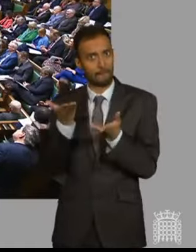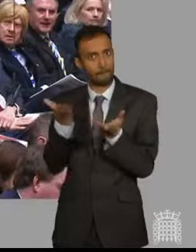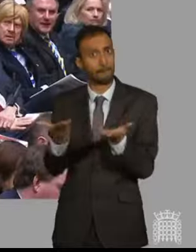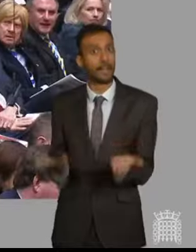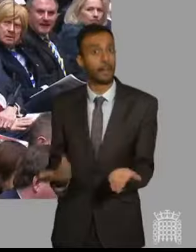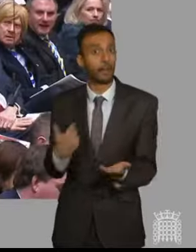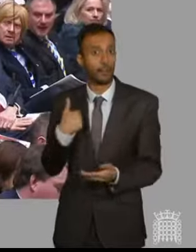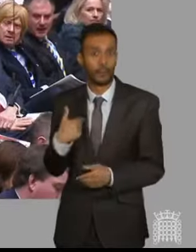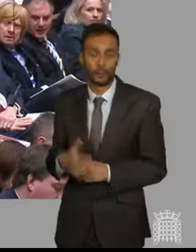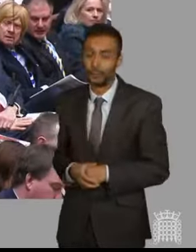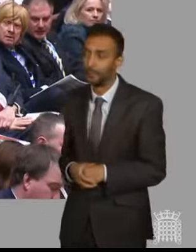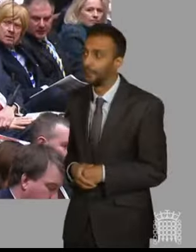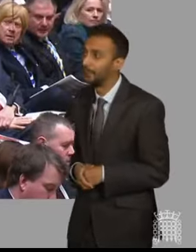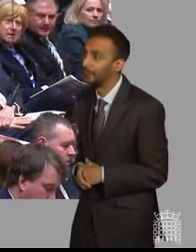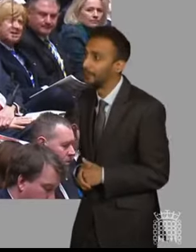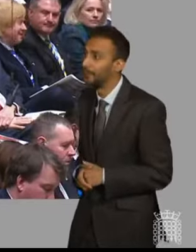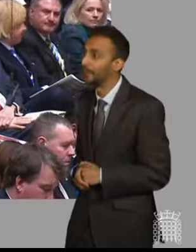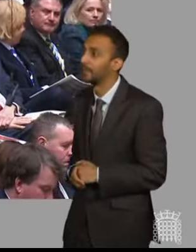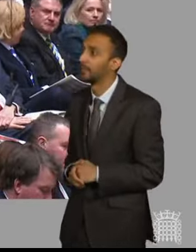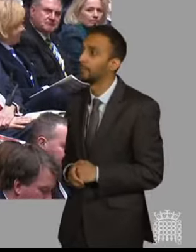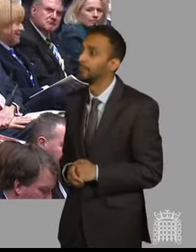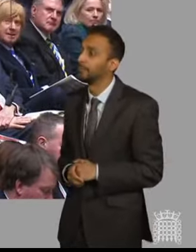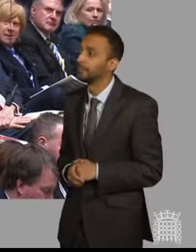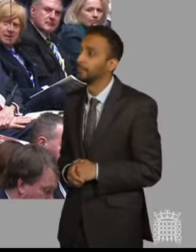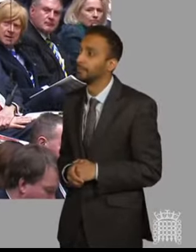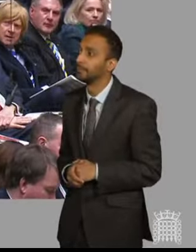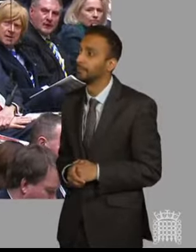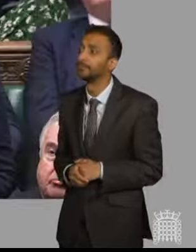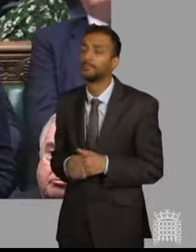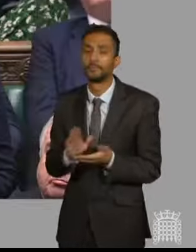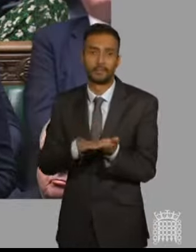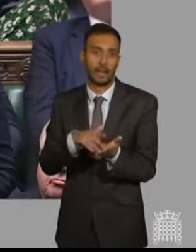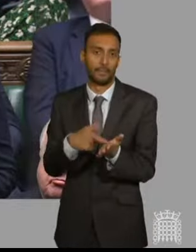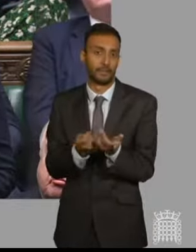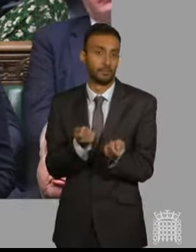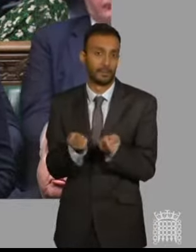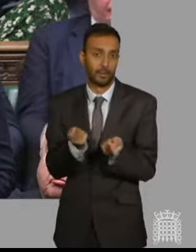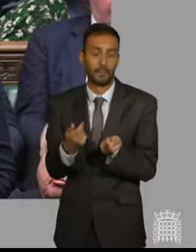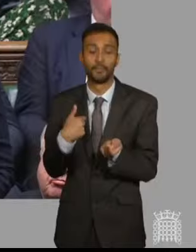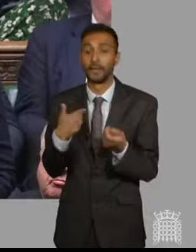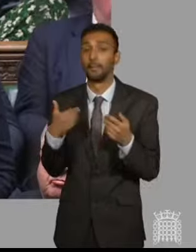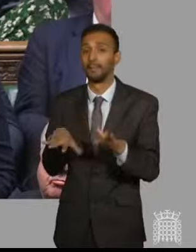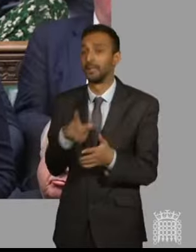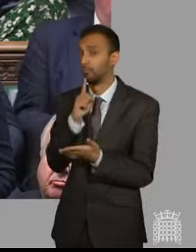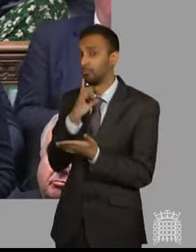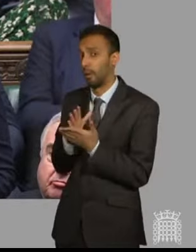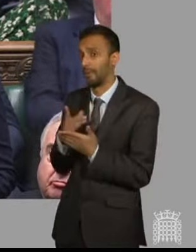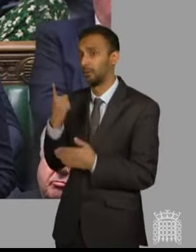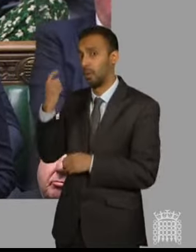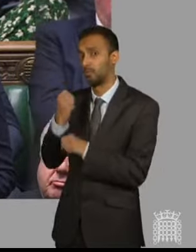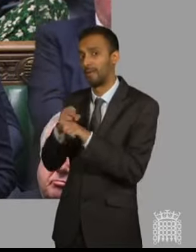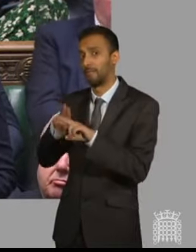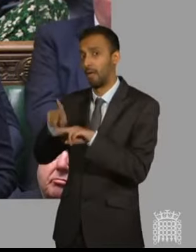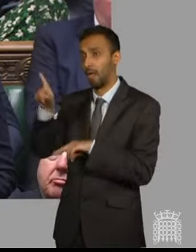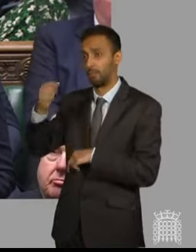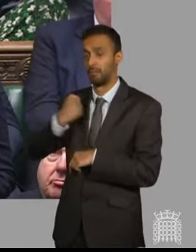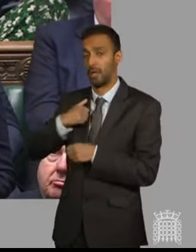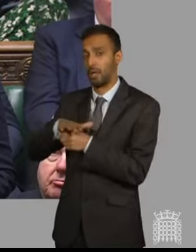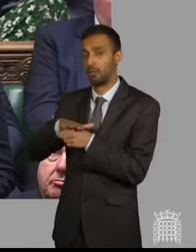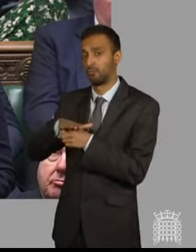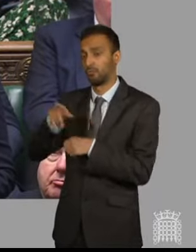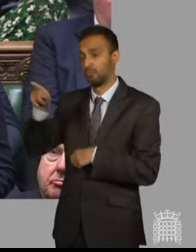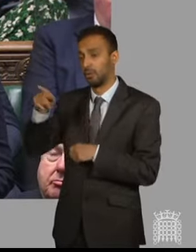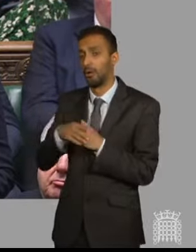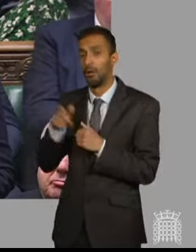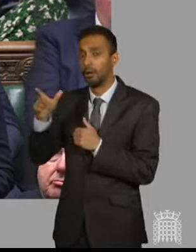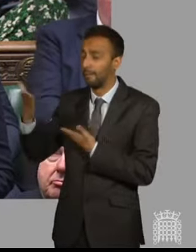I made a promise to a granddad in my constituency after he told me he hadn't dared speak up when his grandson